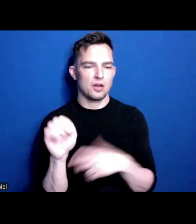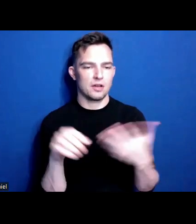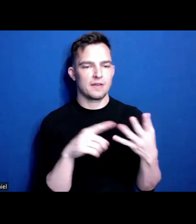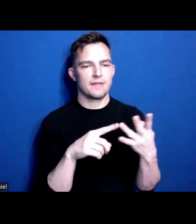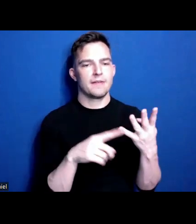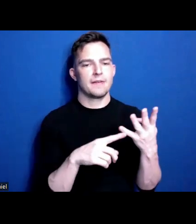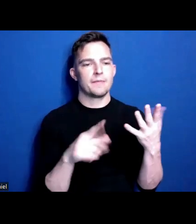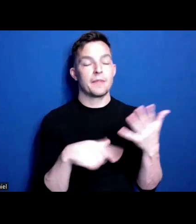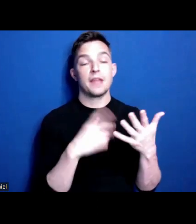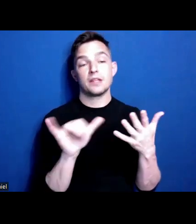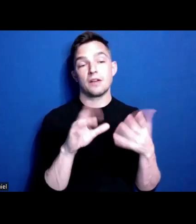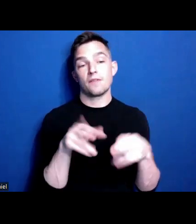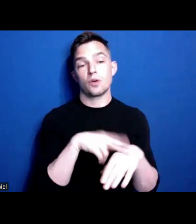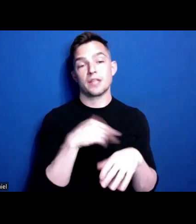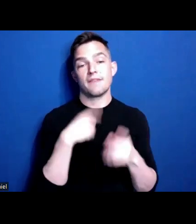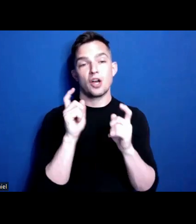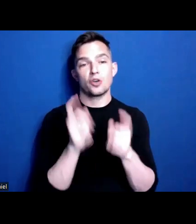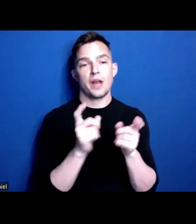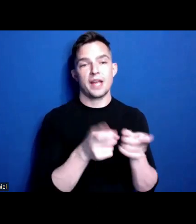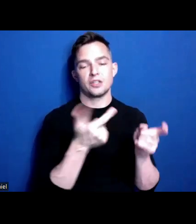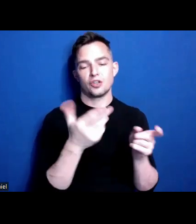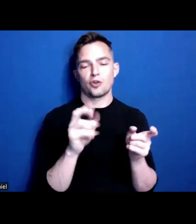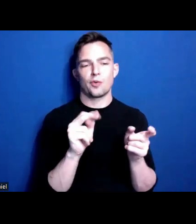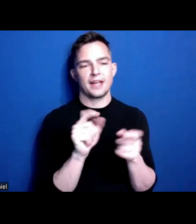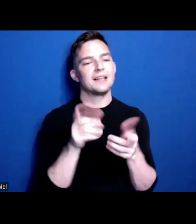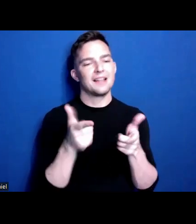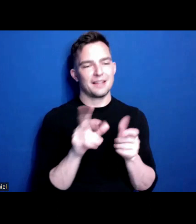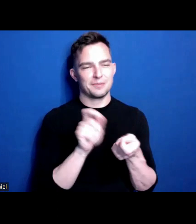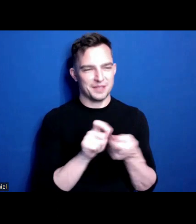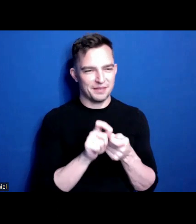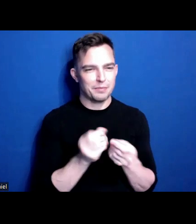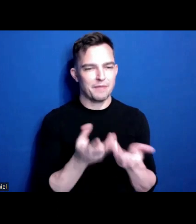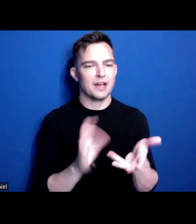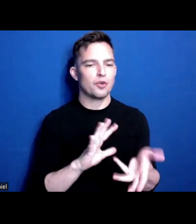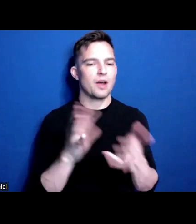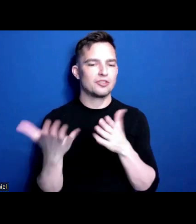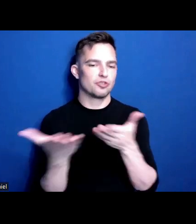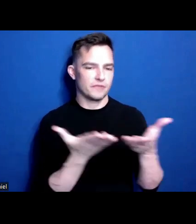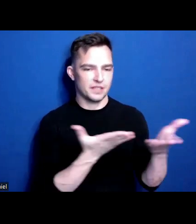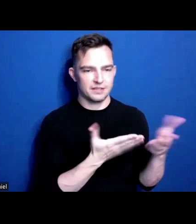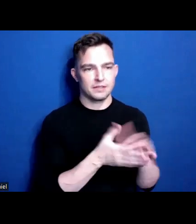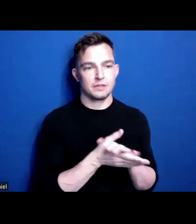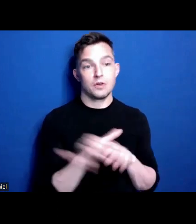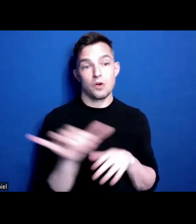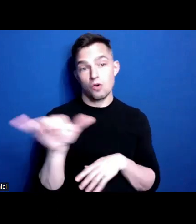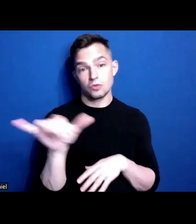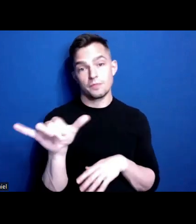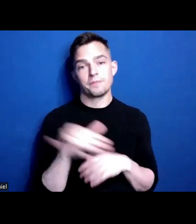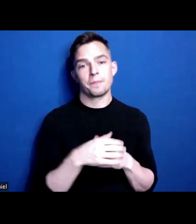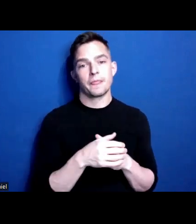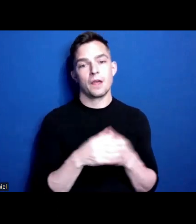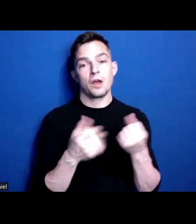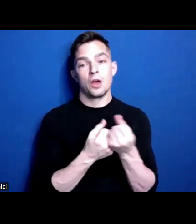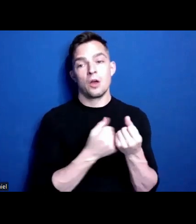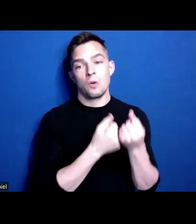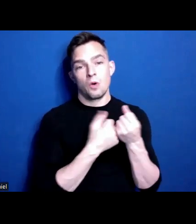course, we have grants that allow us to specifically provide crisis services, as well as support us